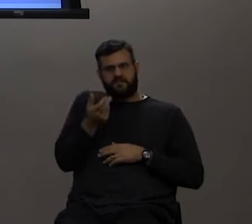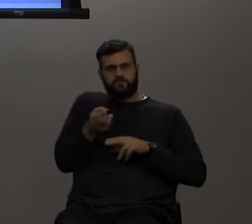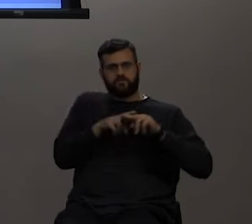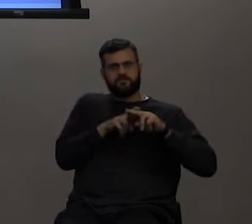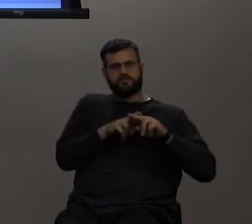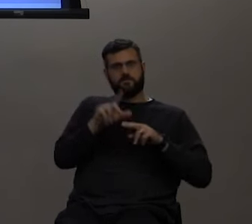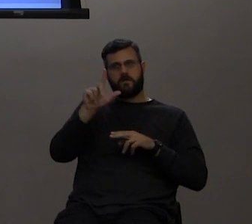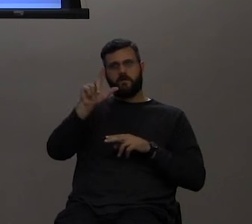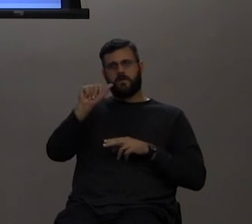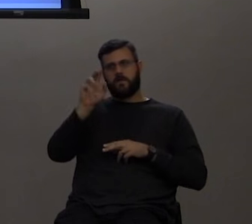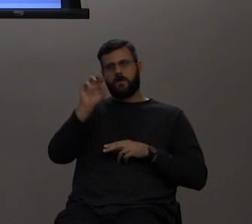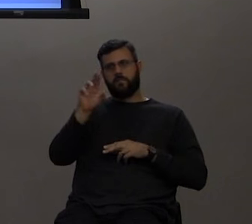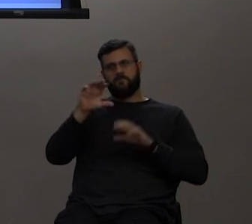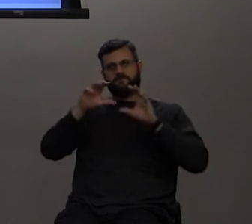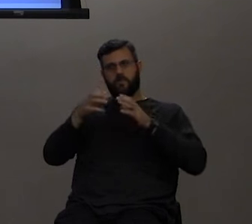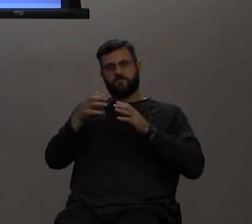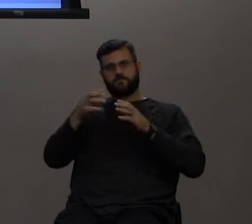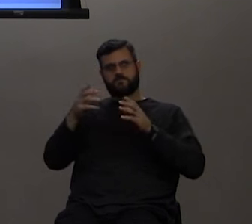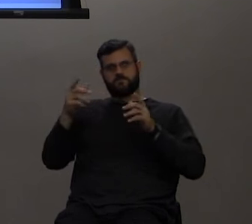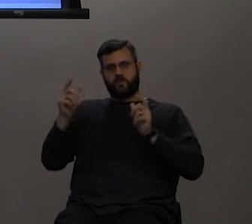labor force is going down, but